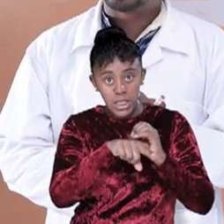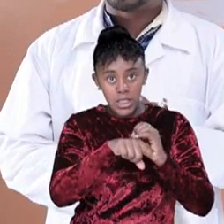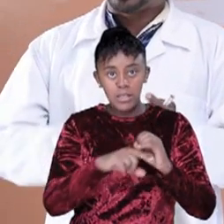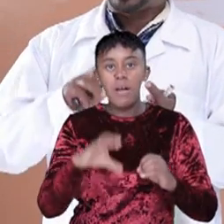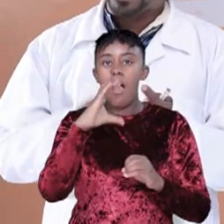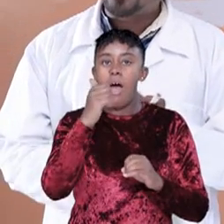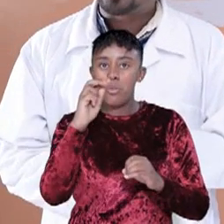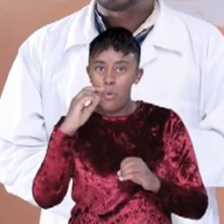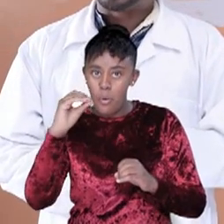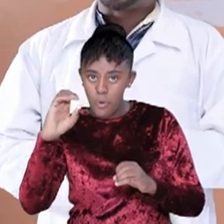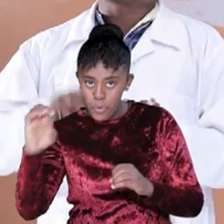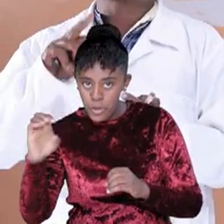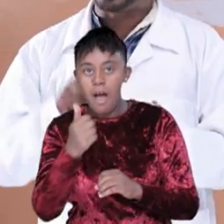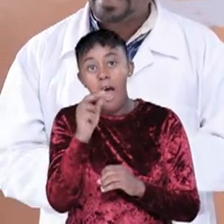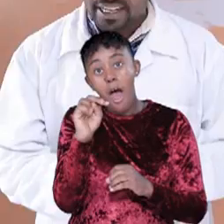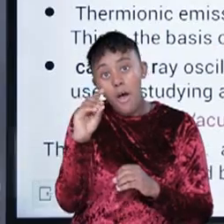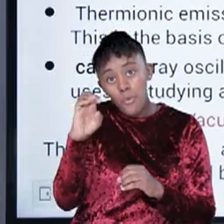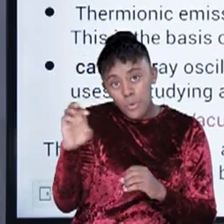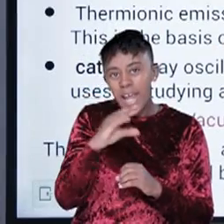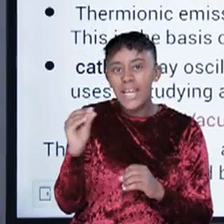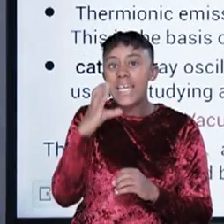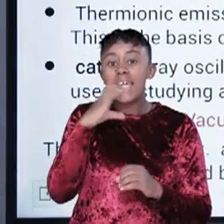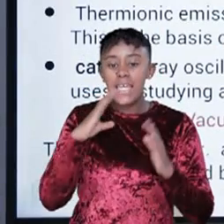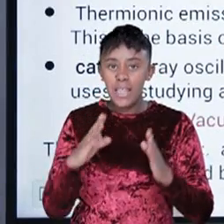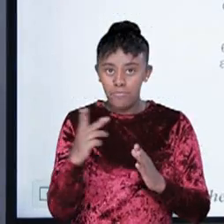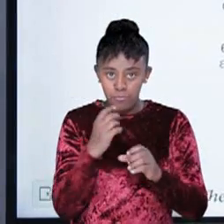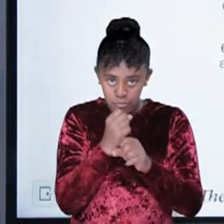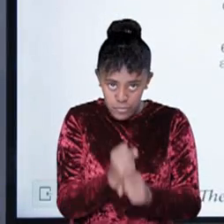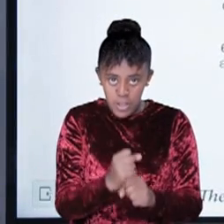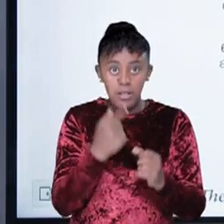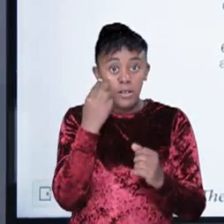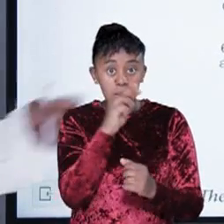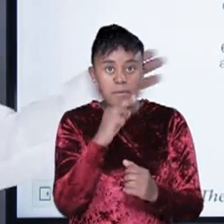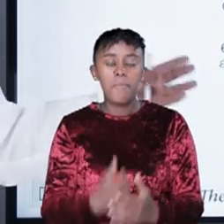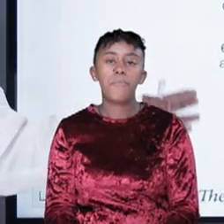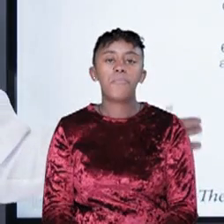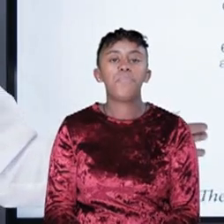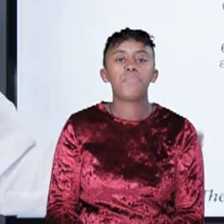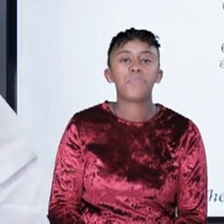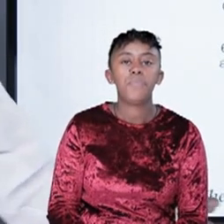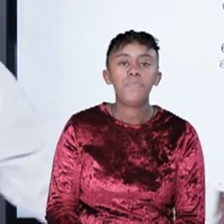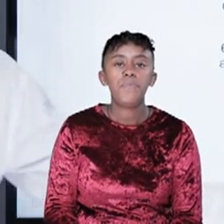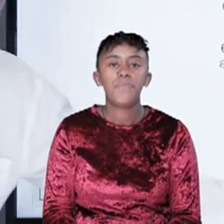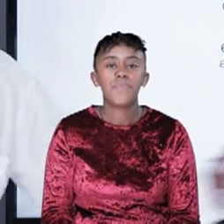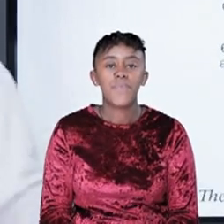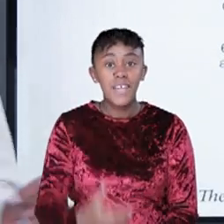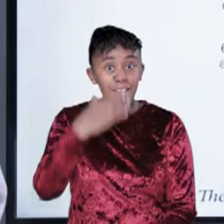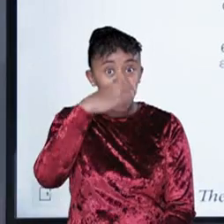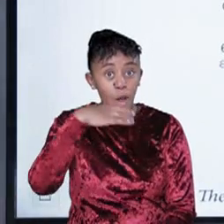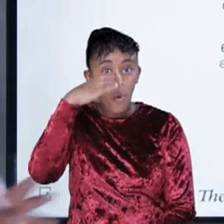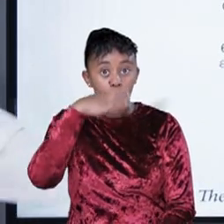cathode, anode, and the heater. If you look from the diagram, this is thermonic